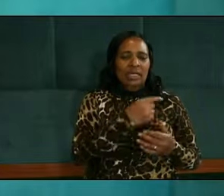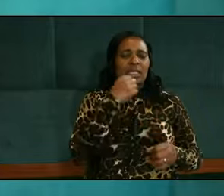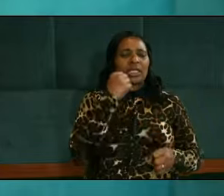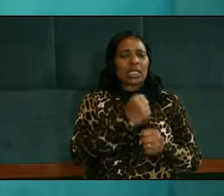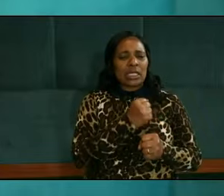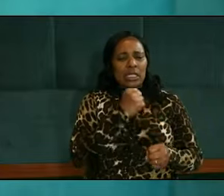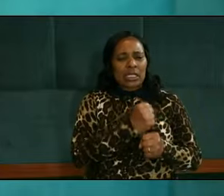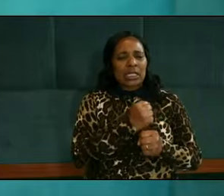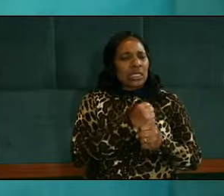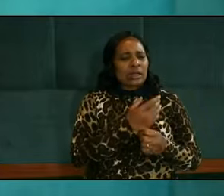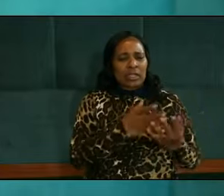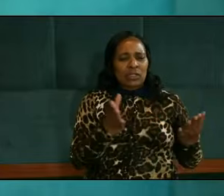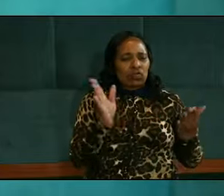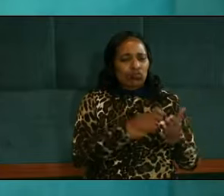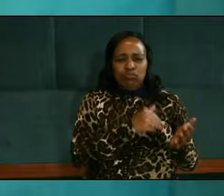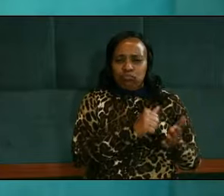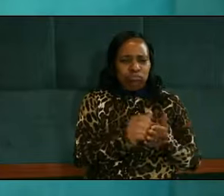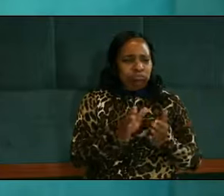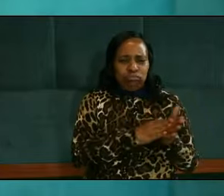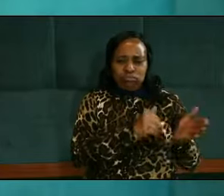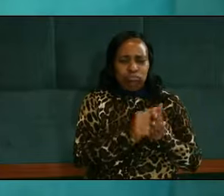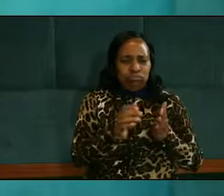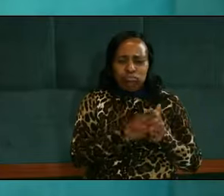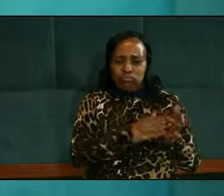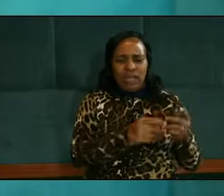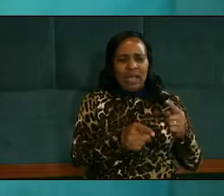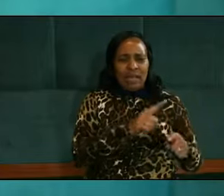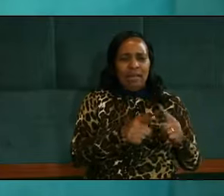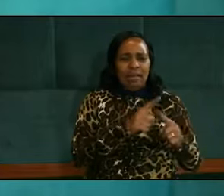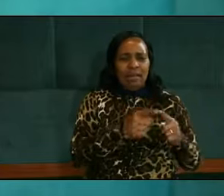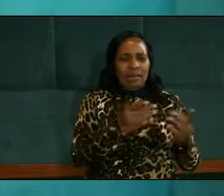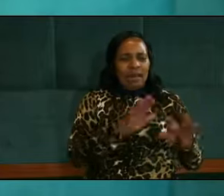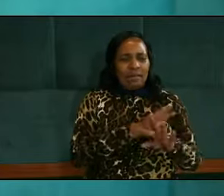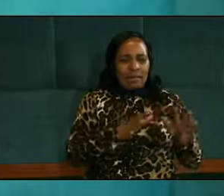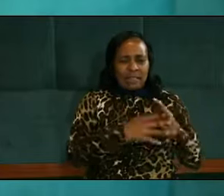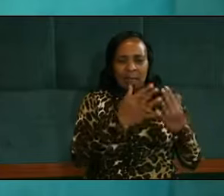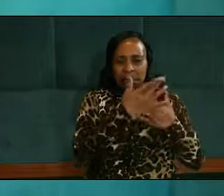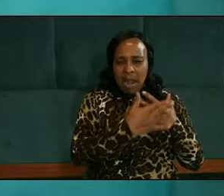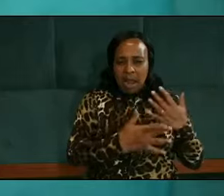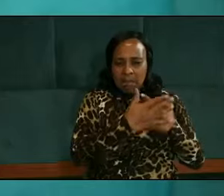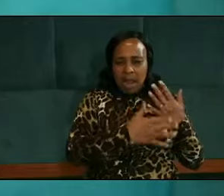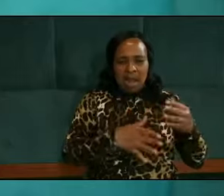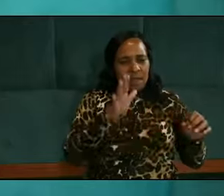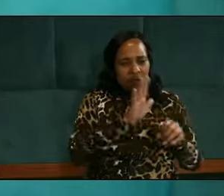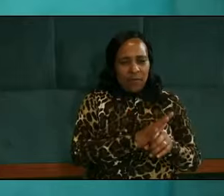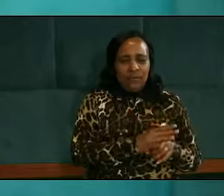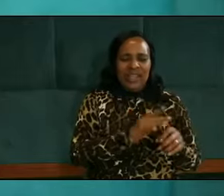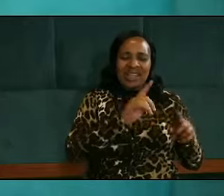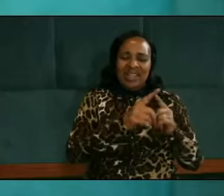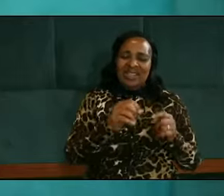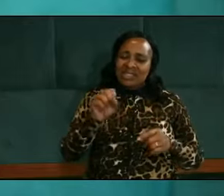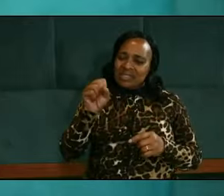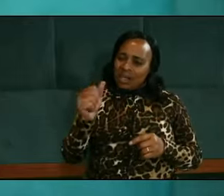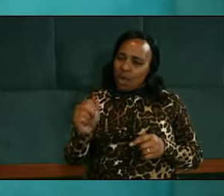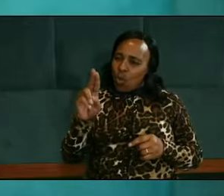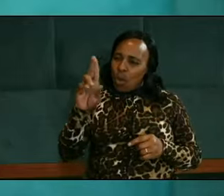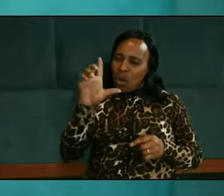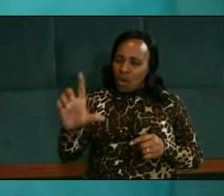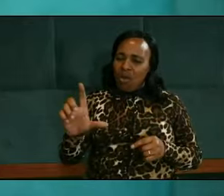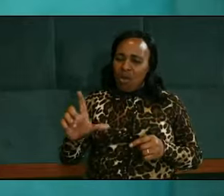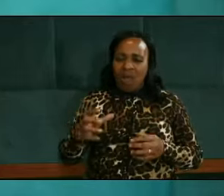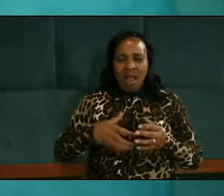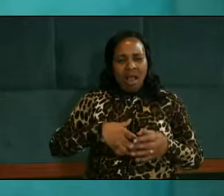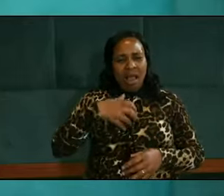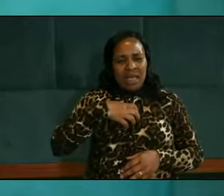They killed and blood and flesh and everything. It was very messy. Mm-hmm. And Saul was angry and he said that, I